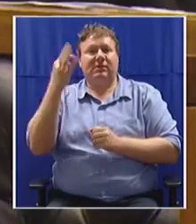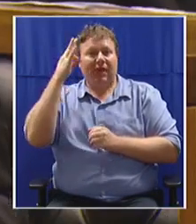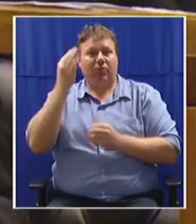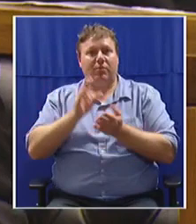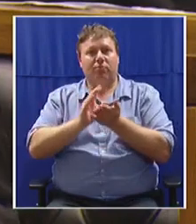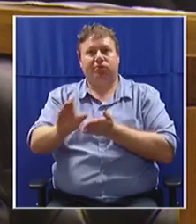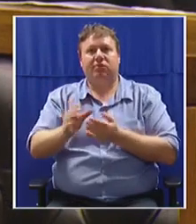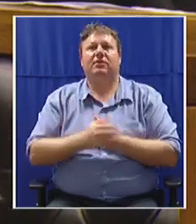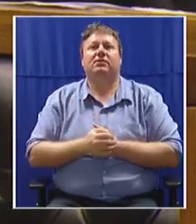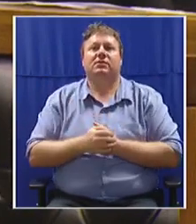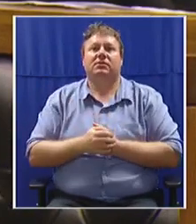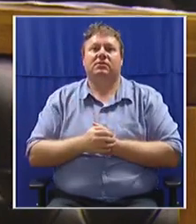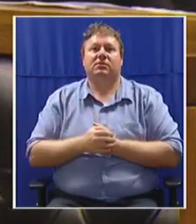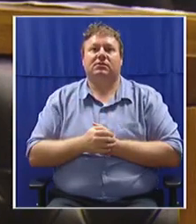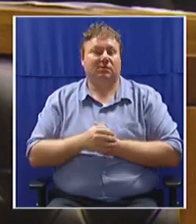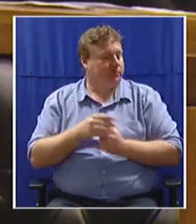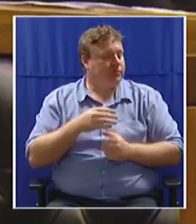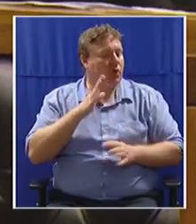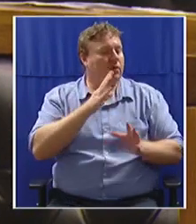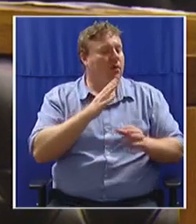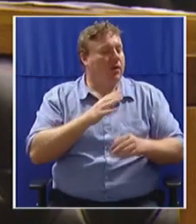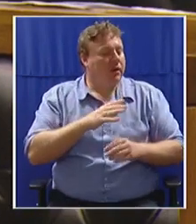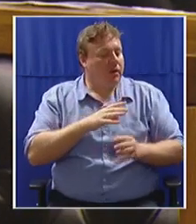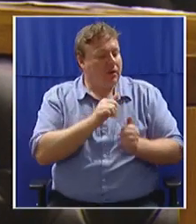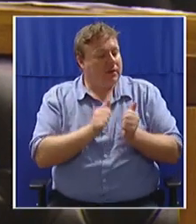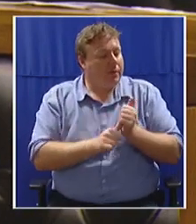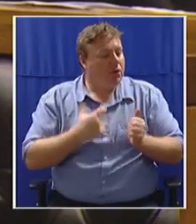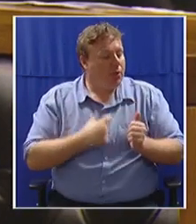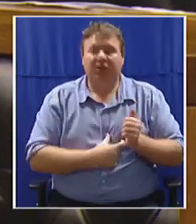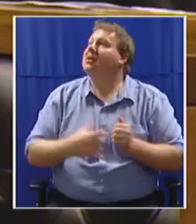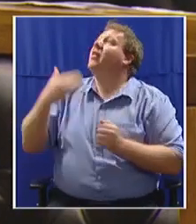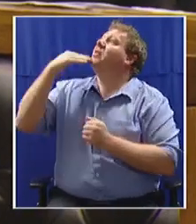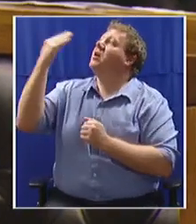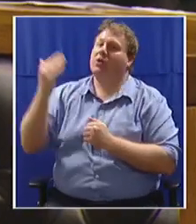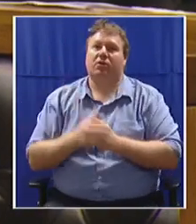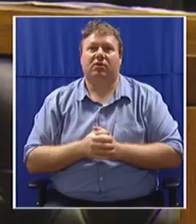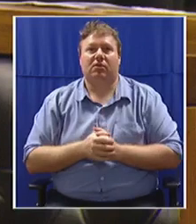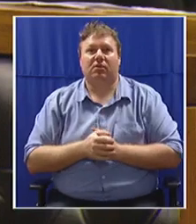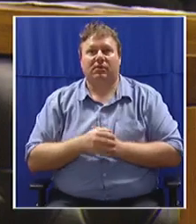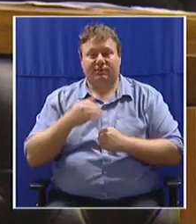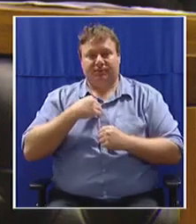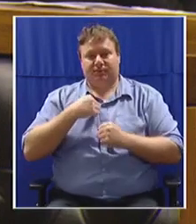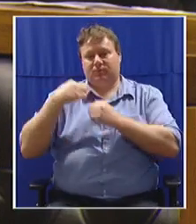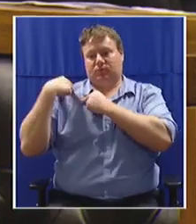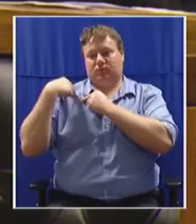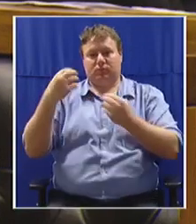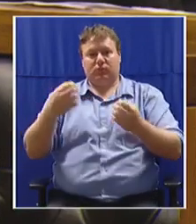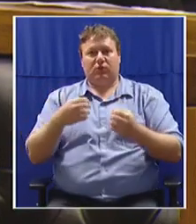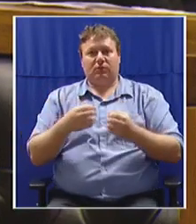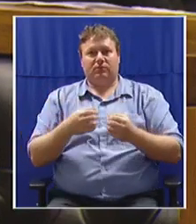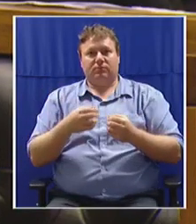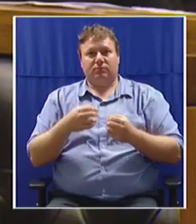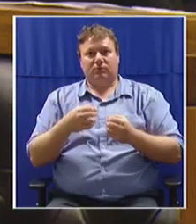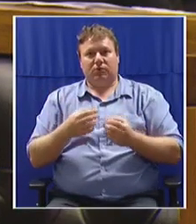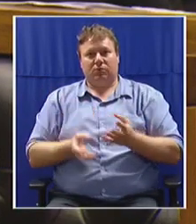Deputy President. Thank you very much. Well, I've been assigned the responsibility by the President